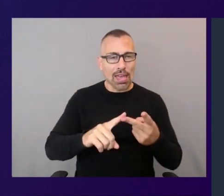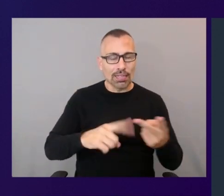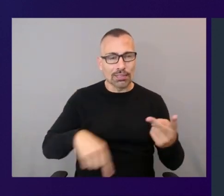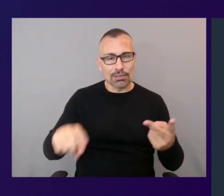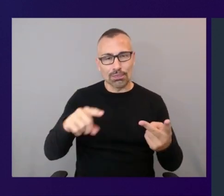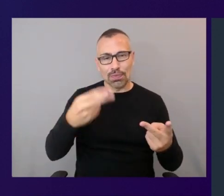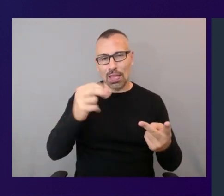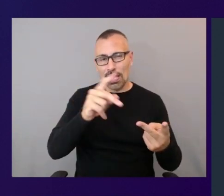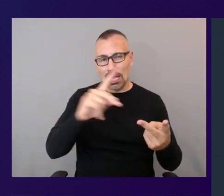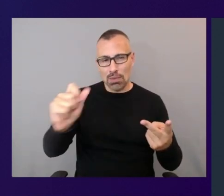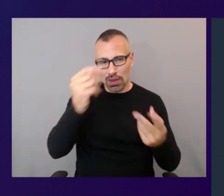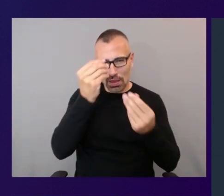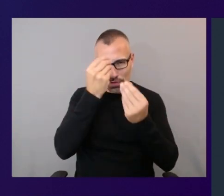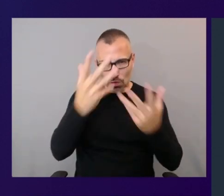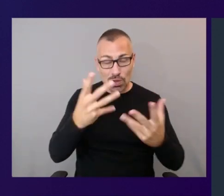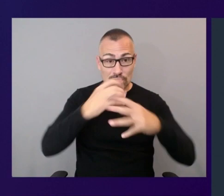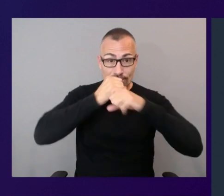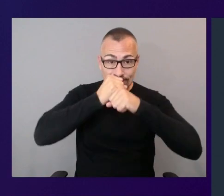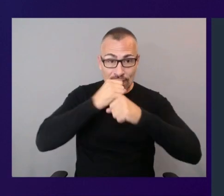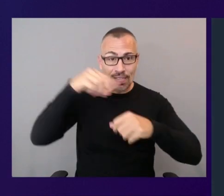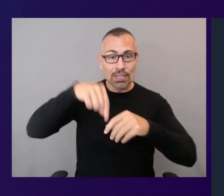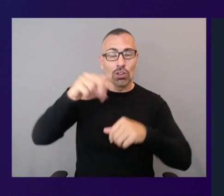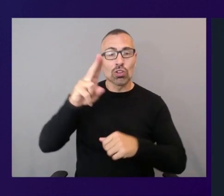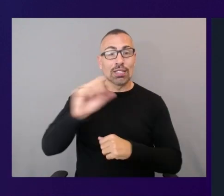while keeping costs low as well.